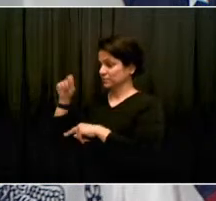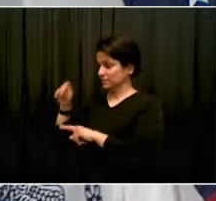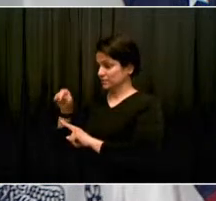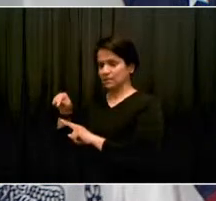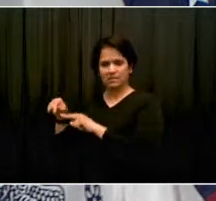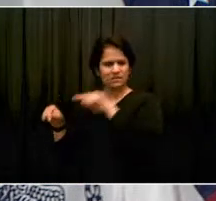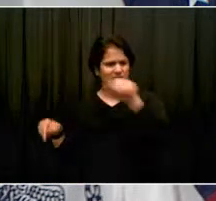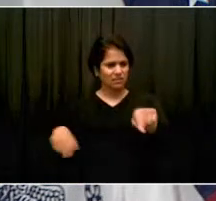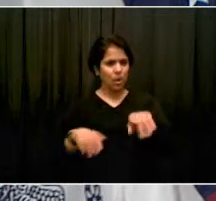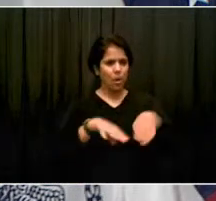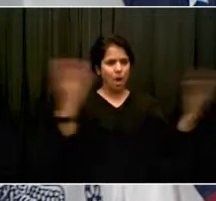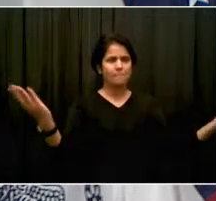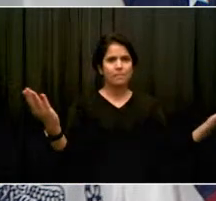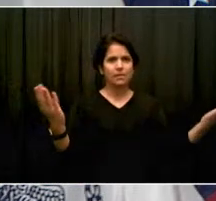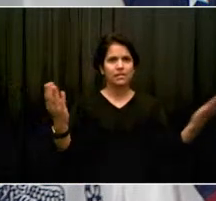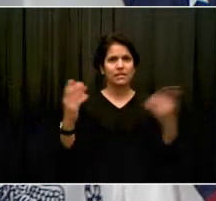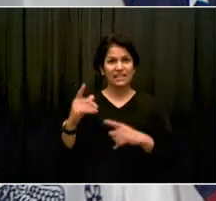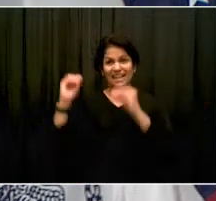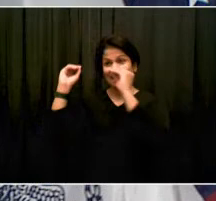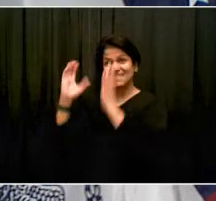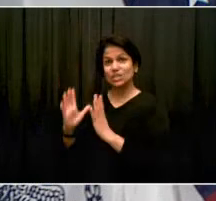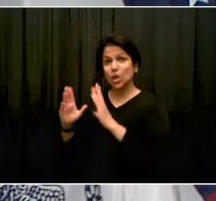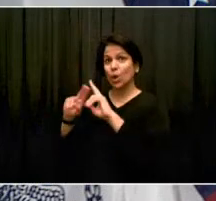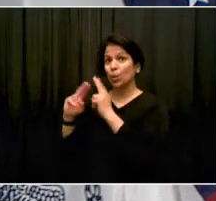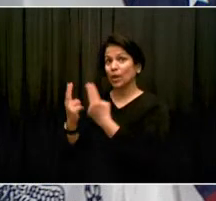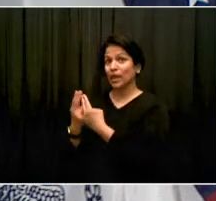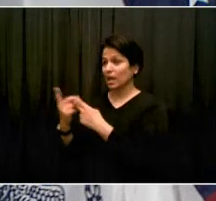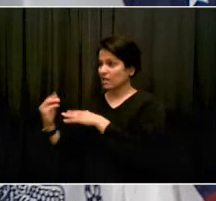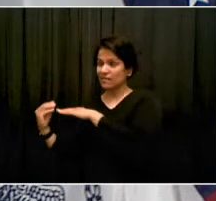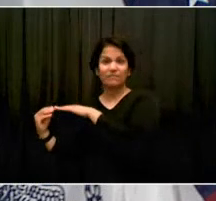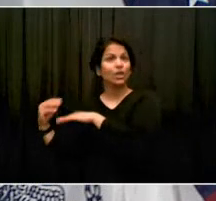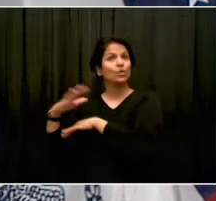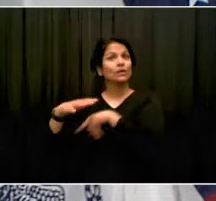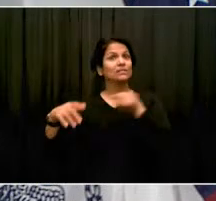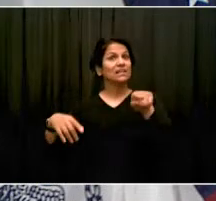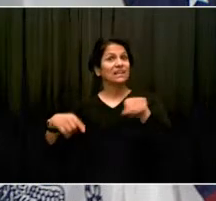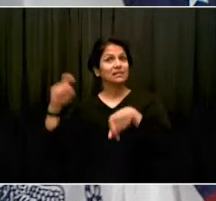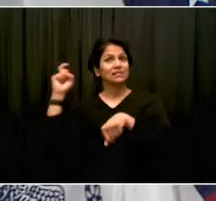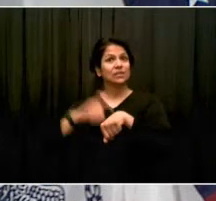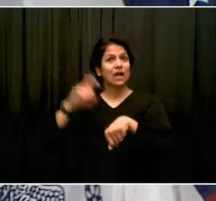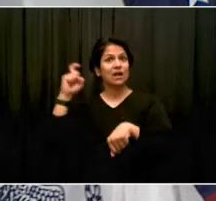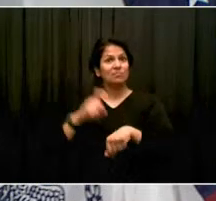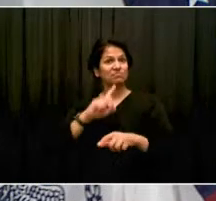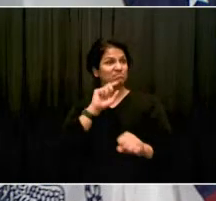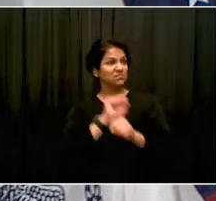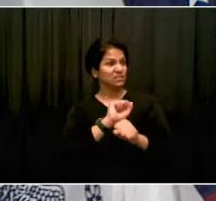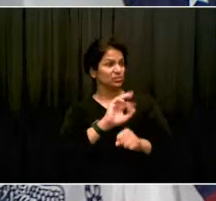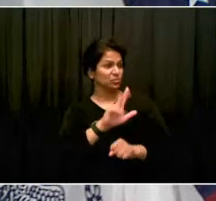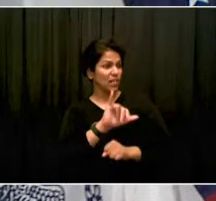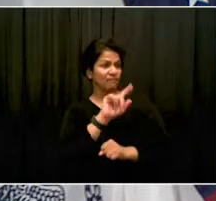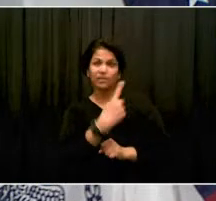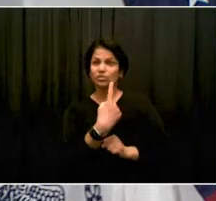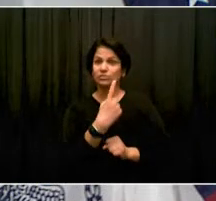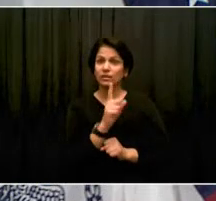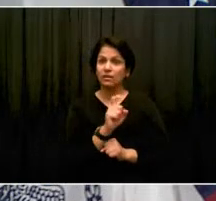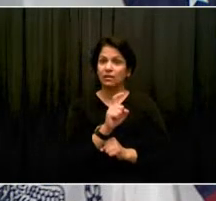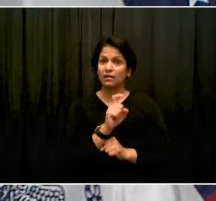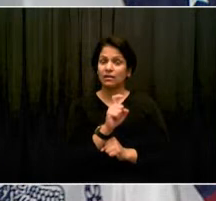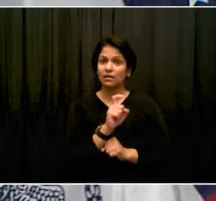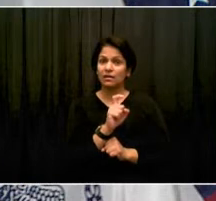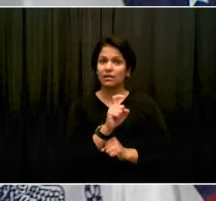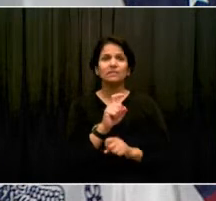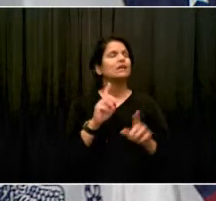goal here is to prepare this city for a full reopening. We know that's going to take some work, and it will take work for